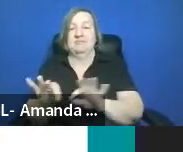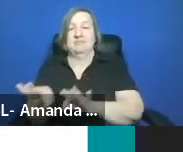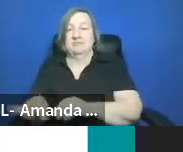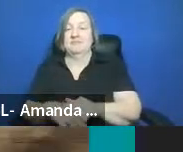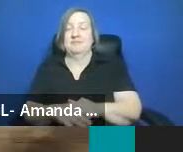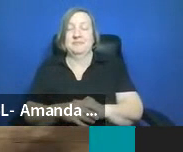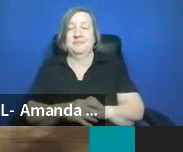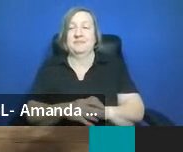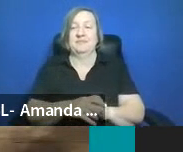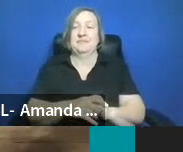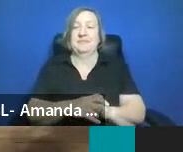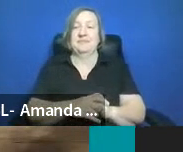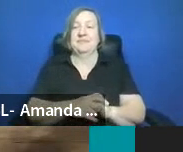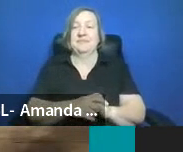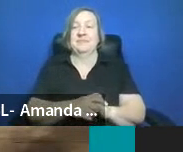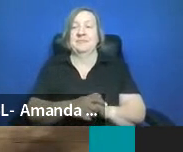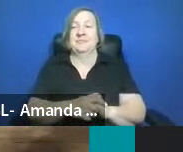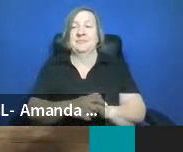Thanks,